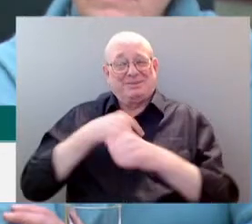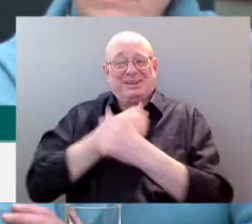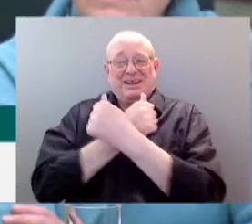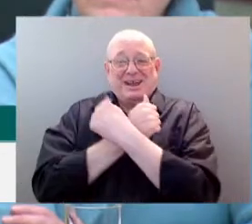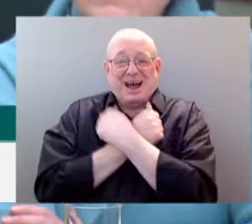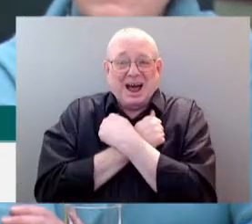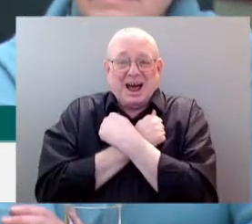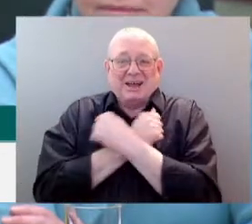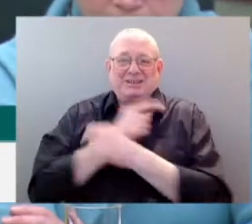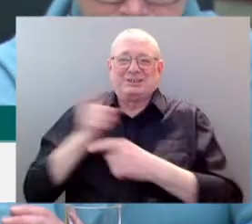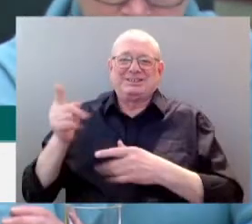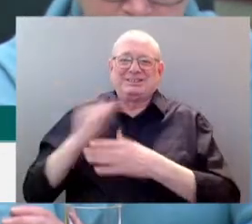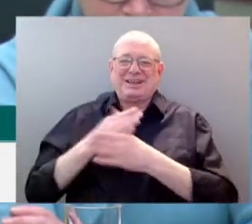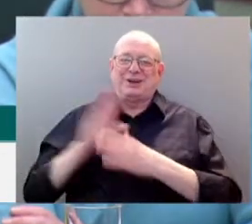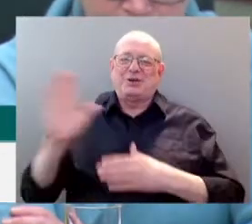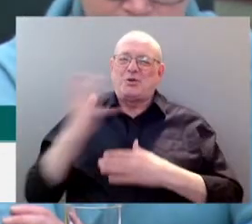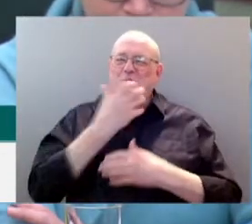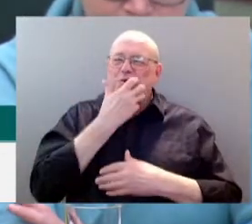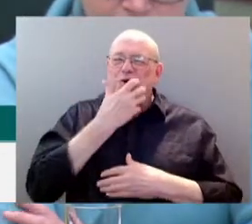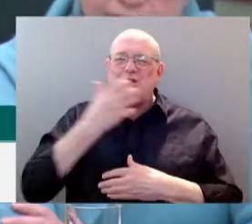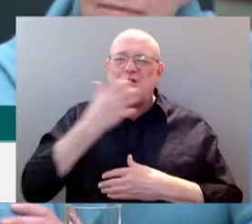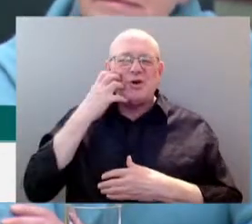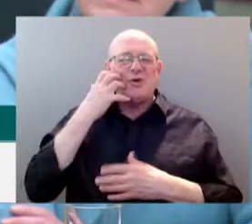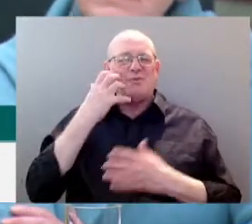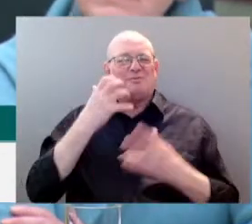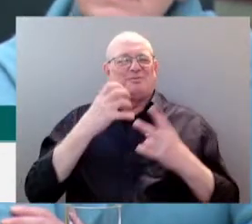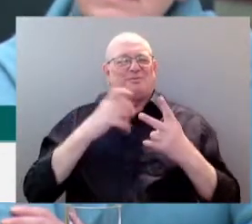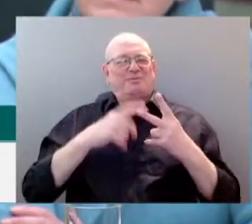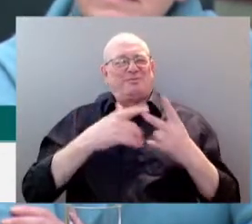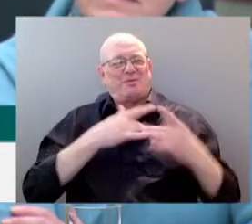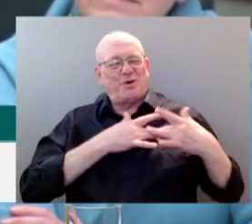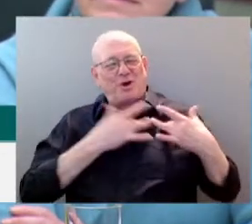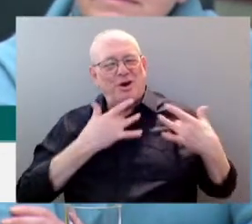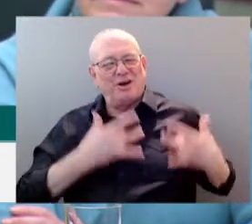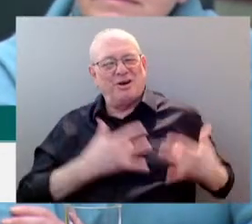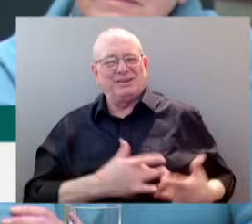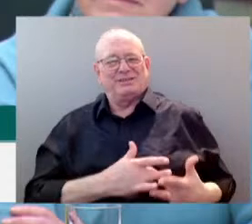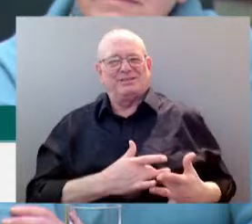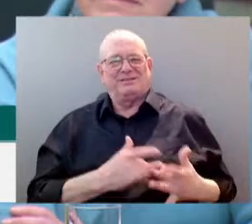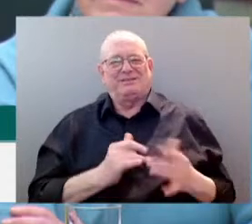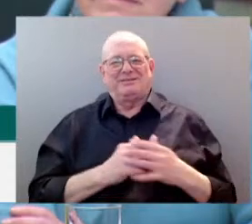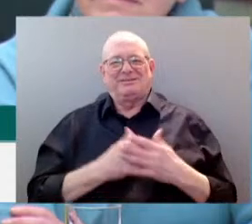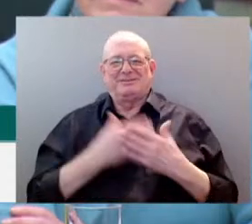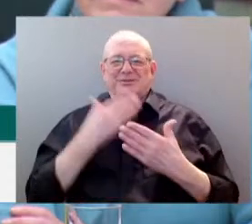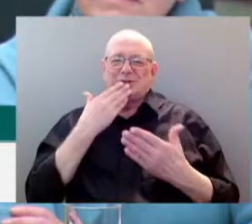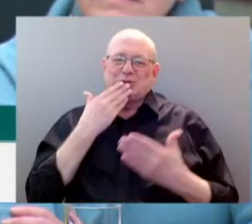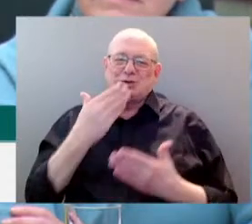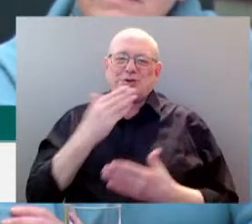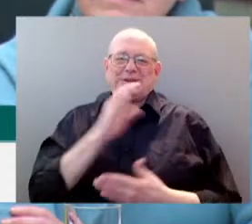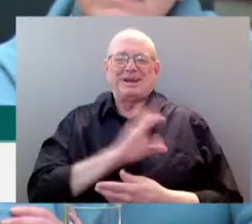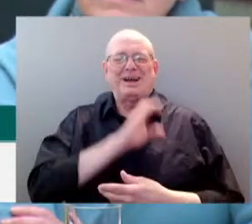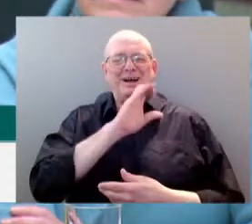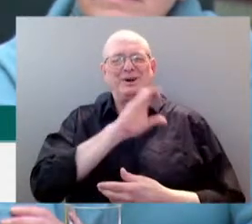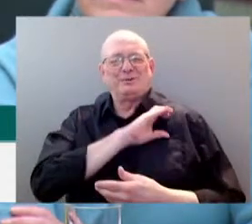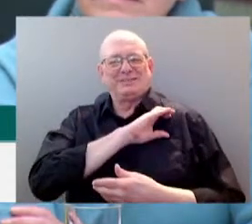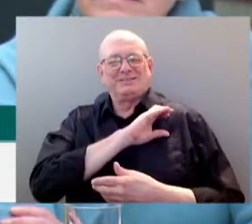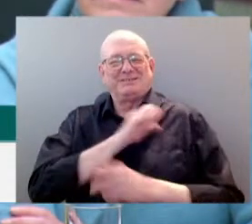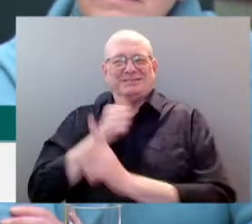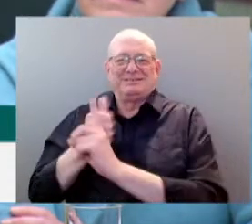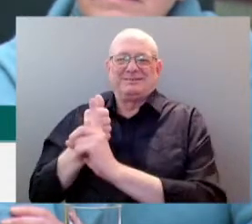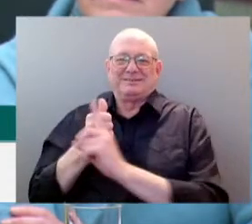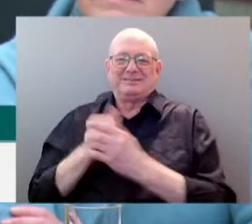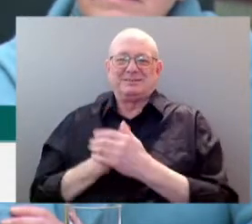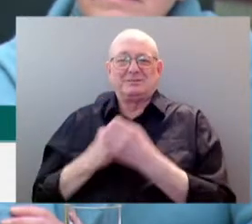vulnerability and genuine character Victoria was a valued member of the Kingsway Legion and the Ladies Auxiliary for 19